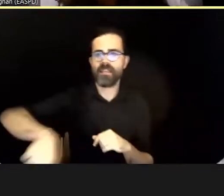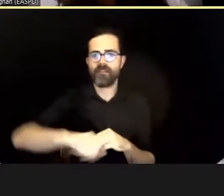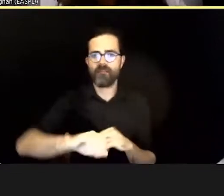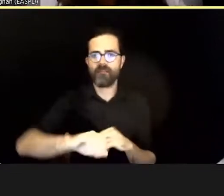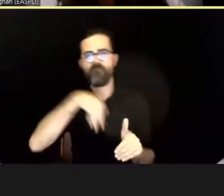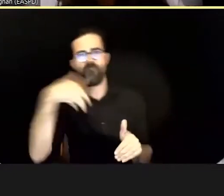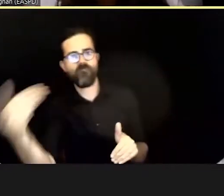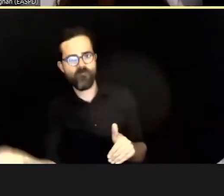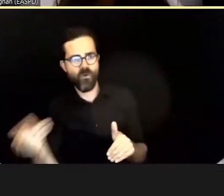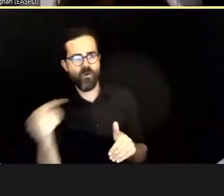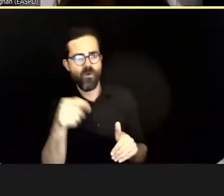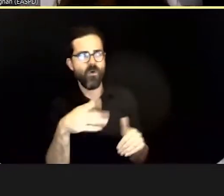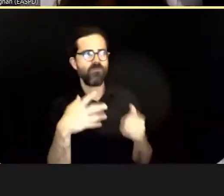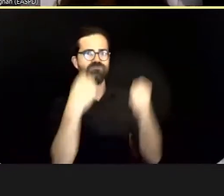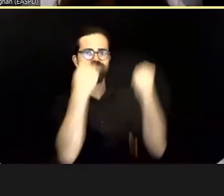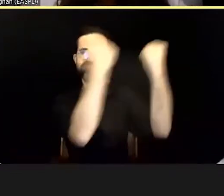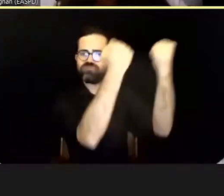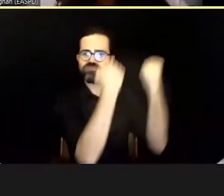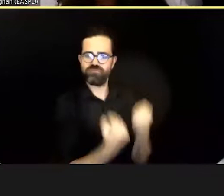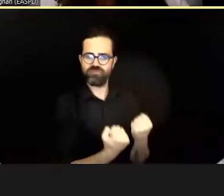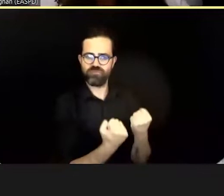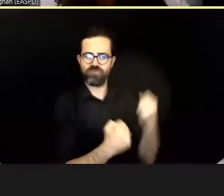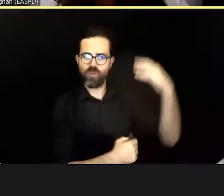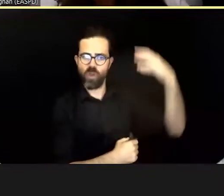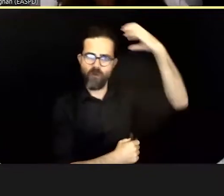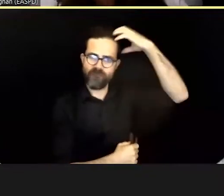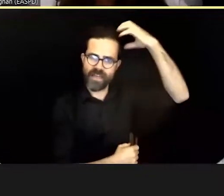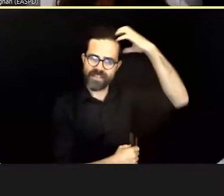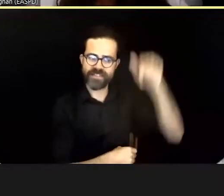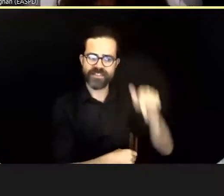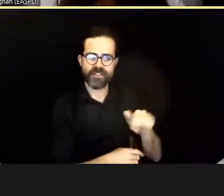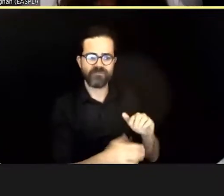institutionalized settings, providing support